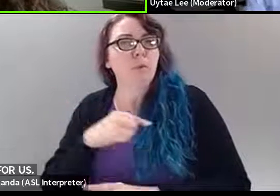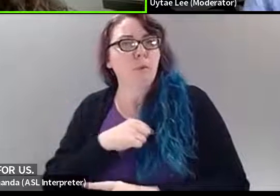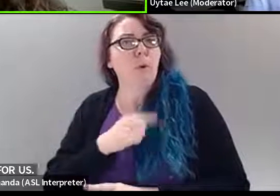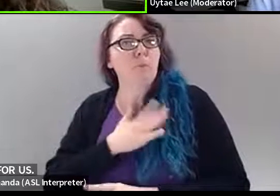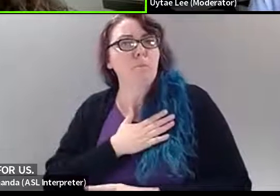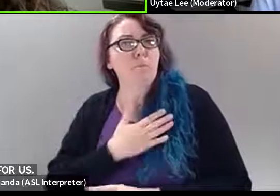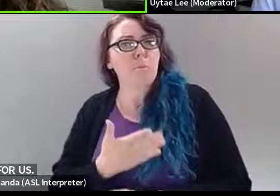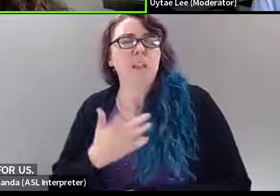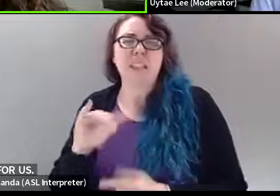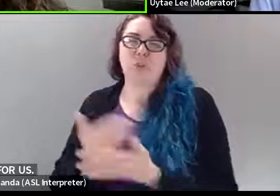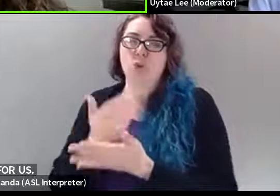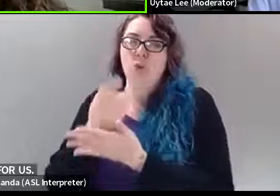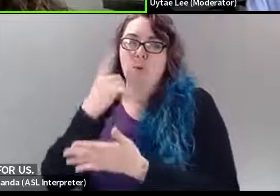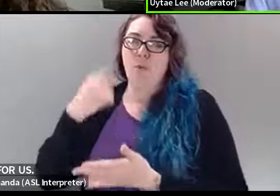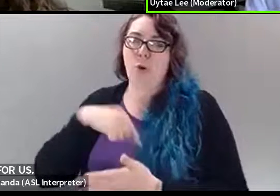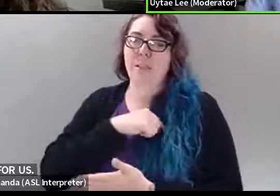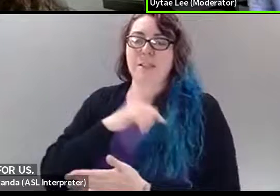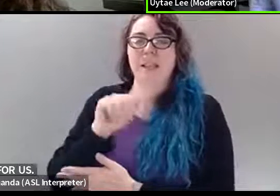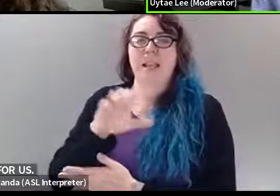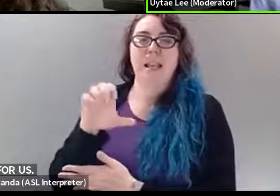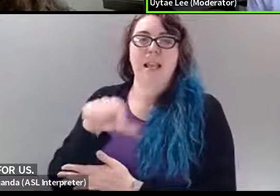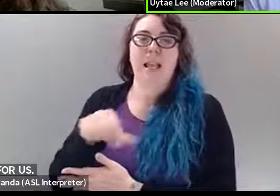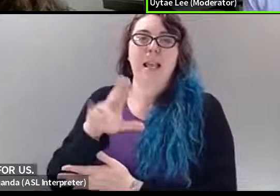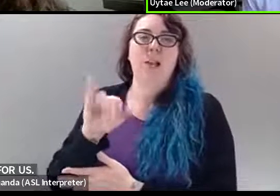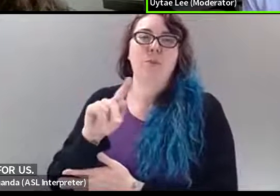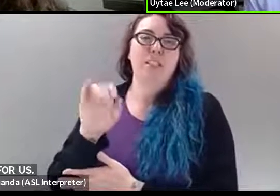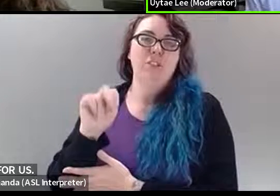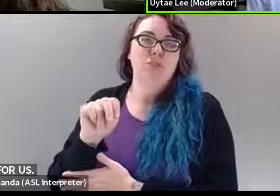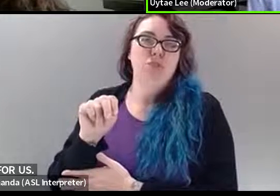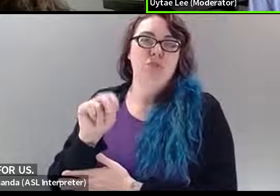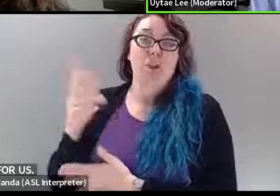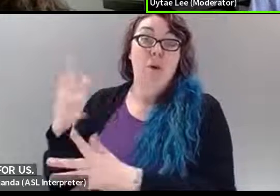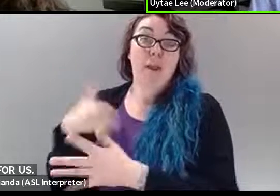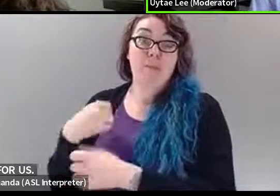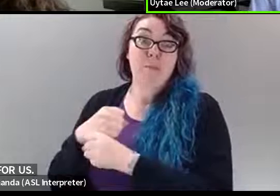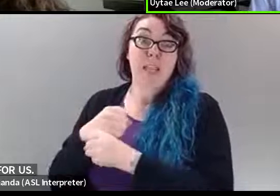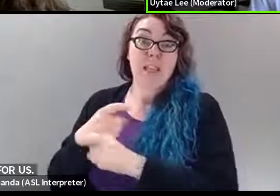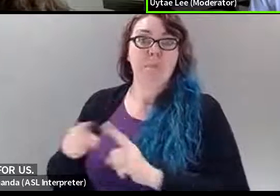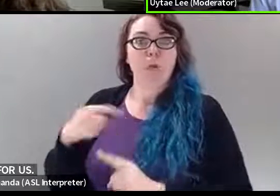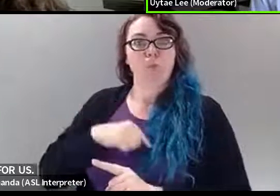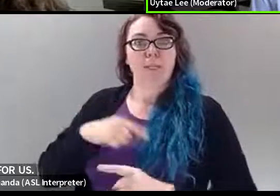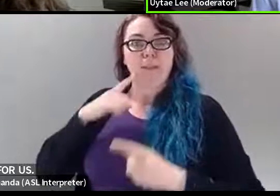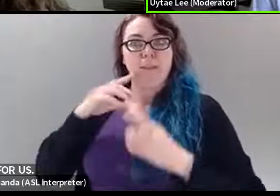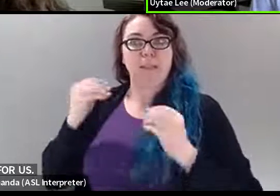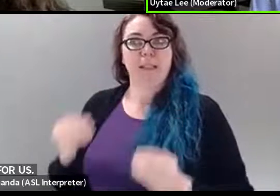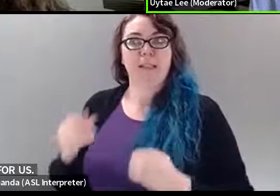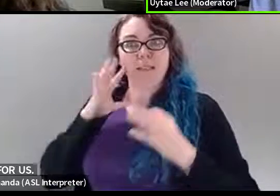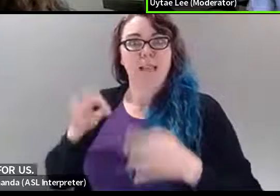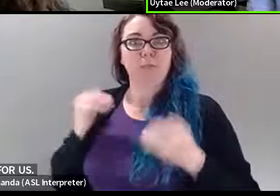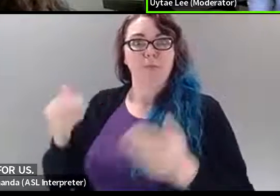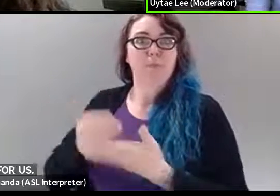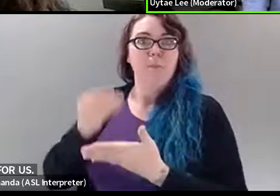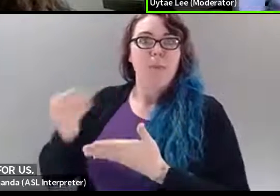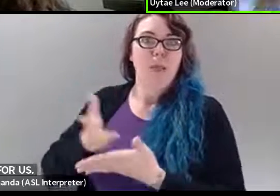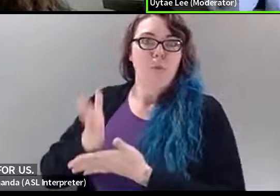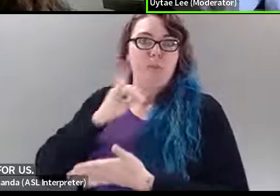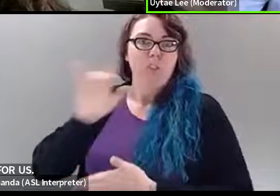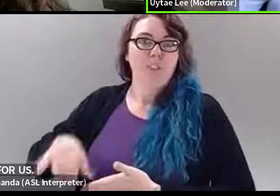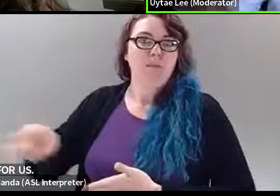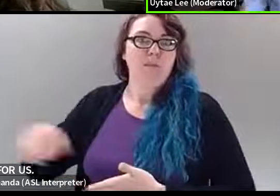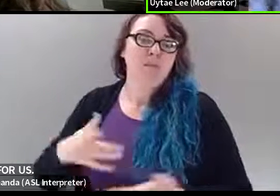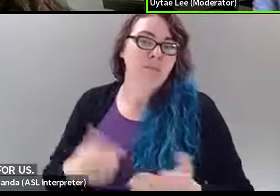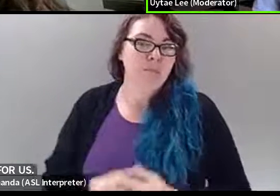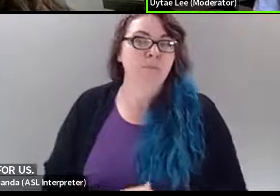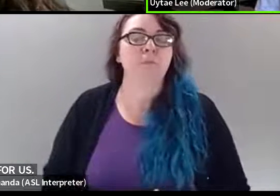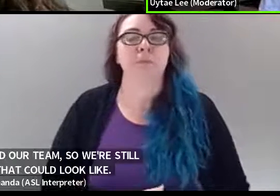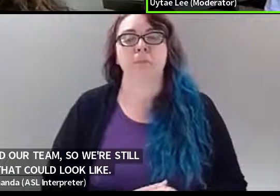like. For sure. And I thought I might throw this question quickly to someone from CBC, because I know CBC posts in a lot of